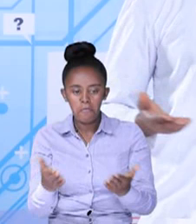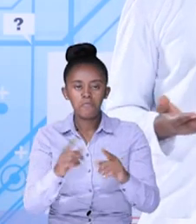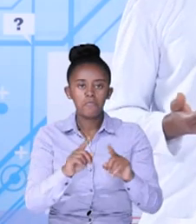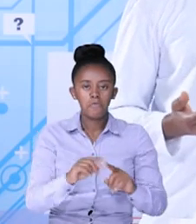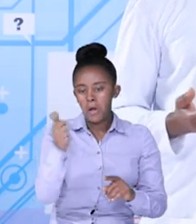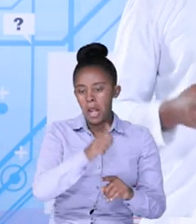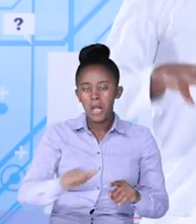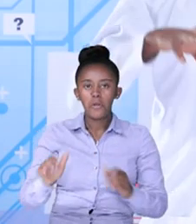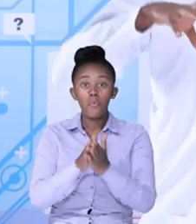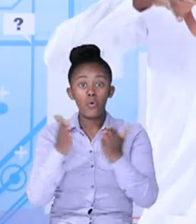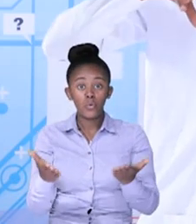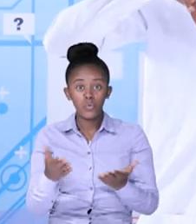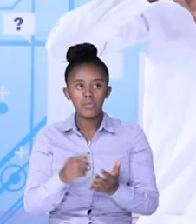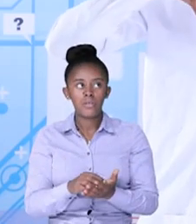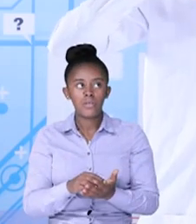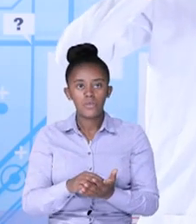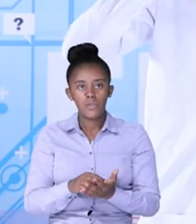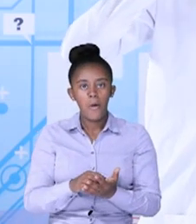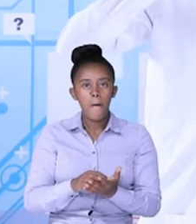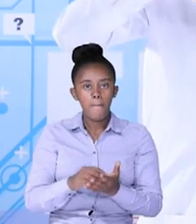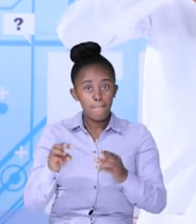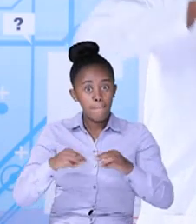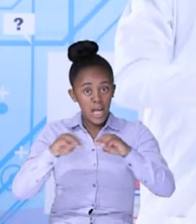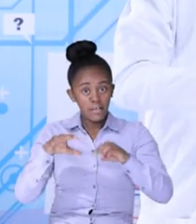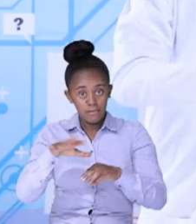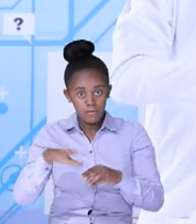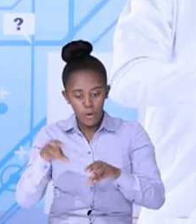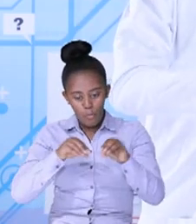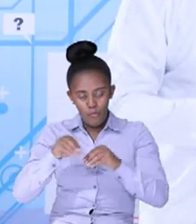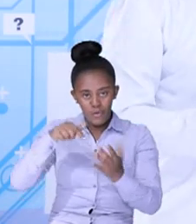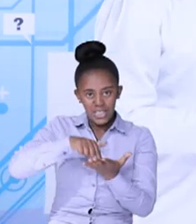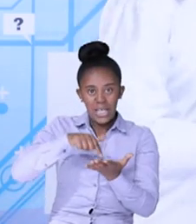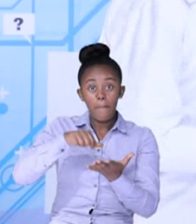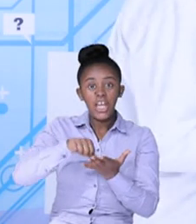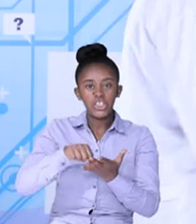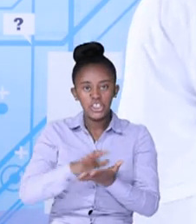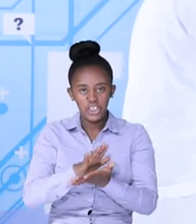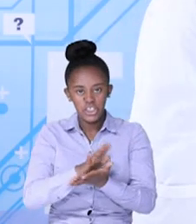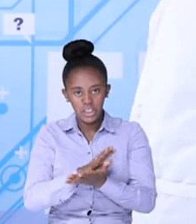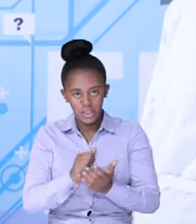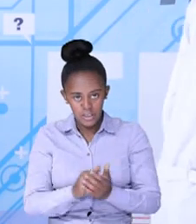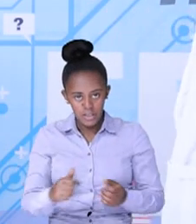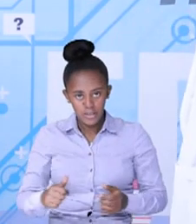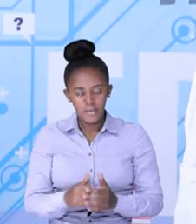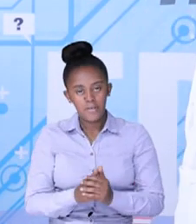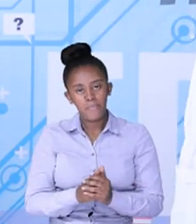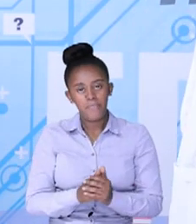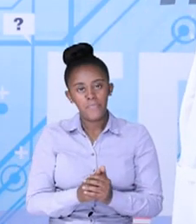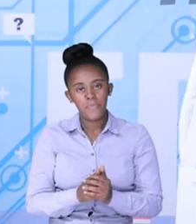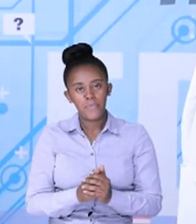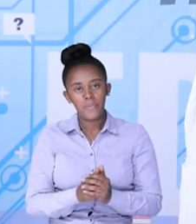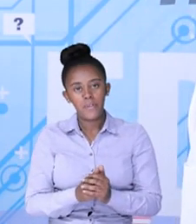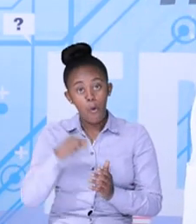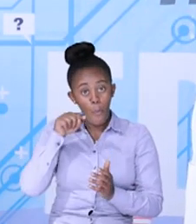or any books, the magnetic field might move from you towards the page, therefore into the page. To